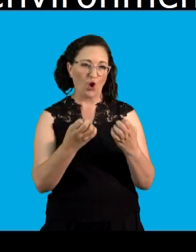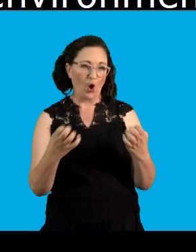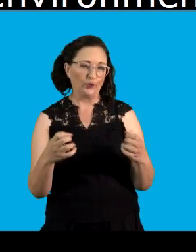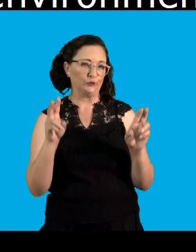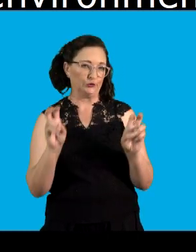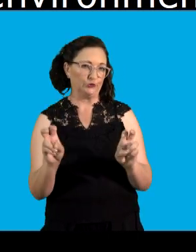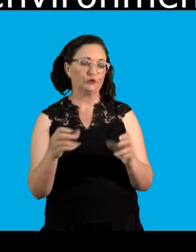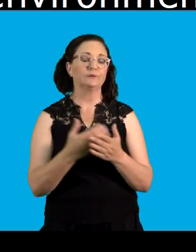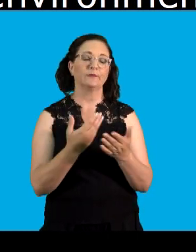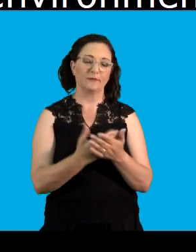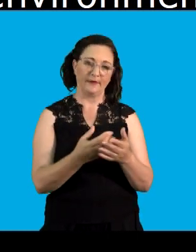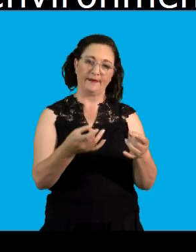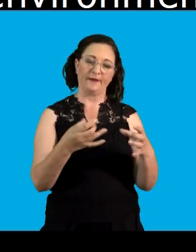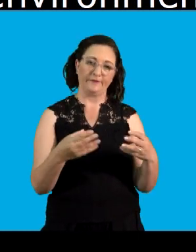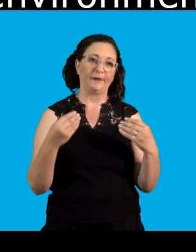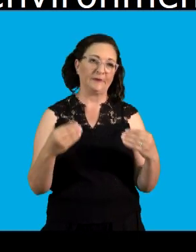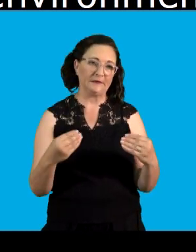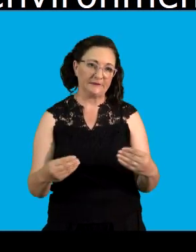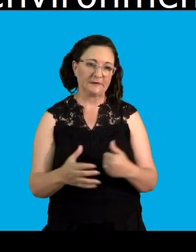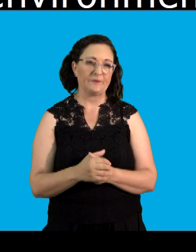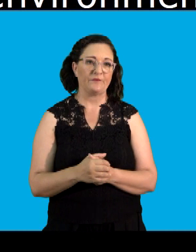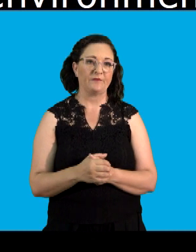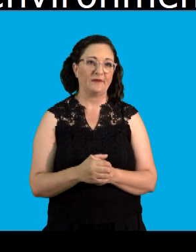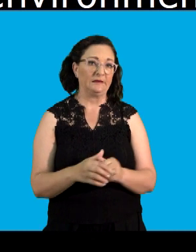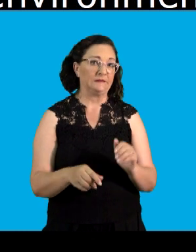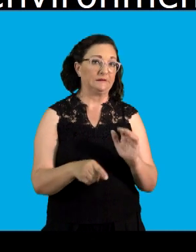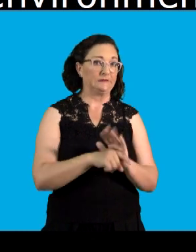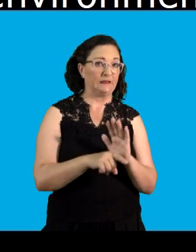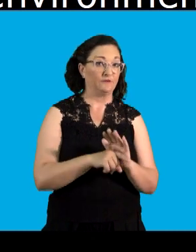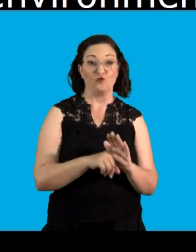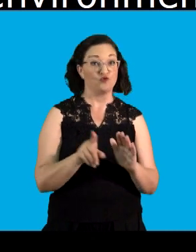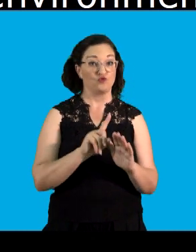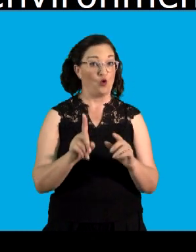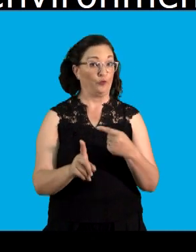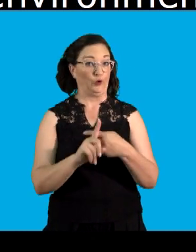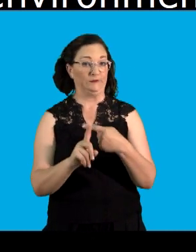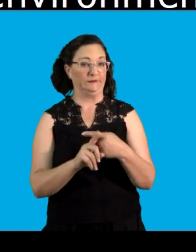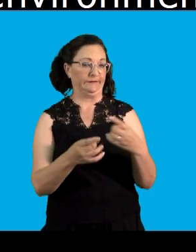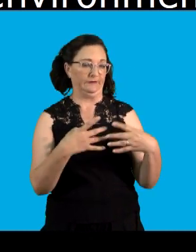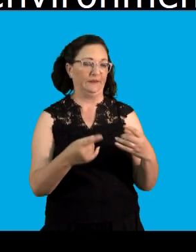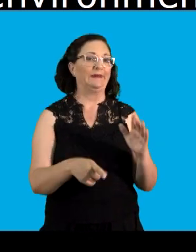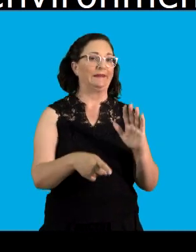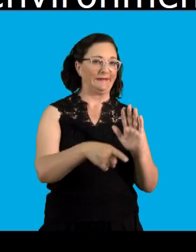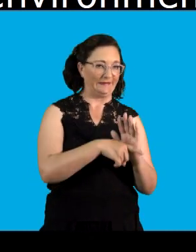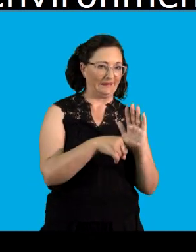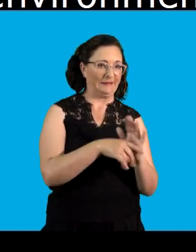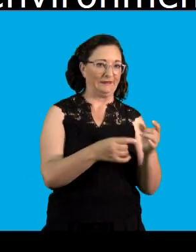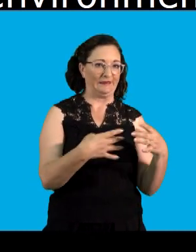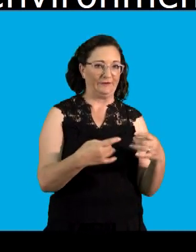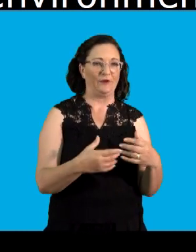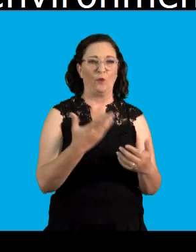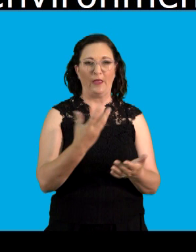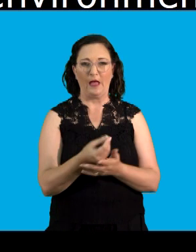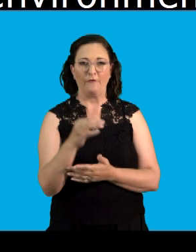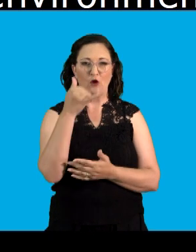that affect the businesses. How? Negatively. They don't affect the business positive. They affect the business negatively. Remember, here we've got